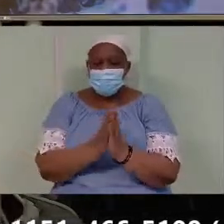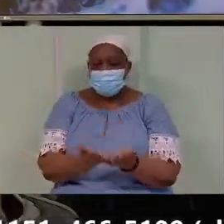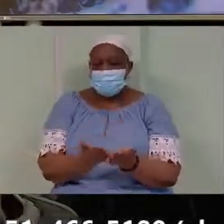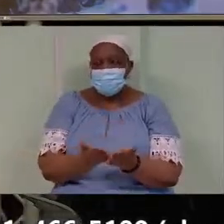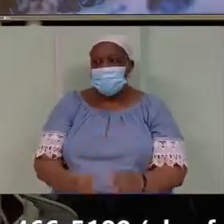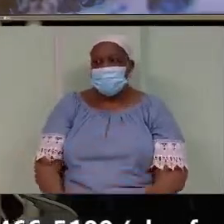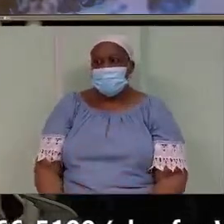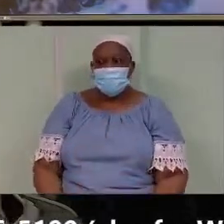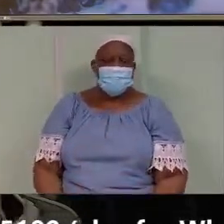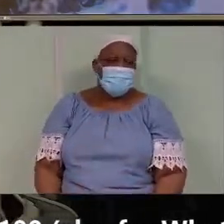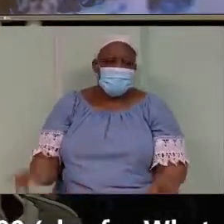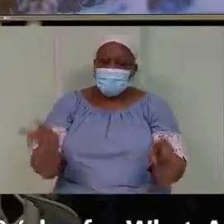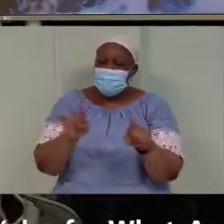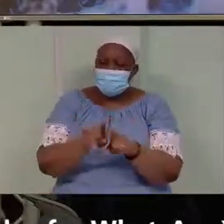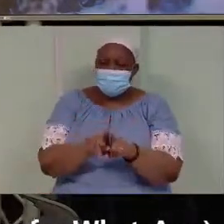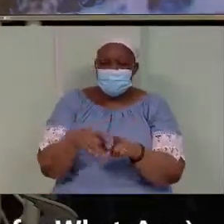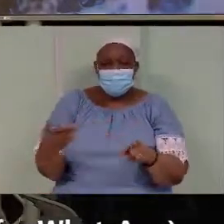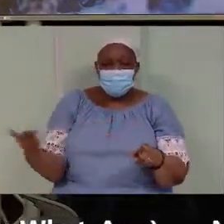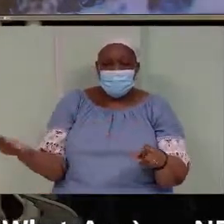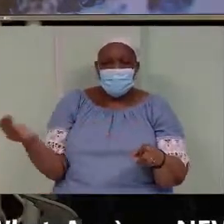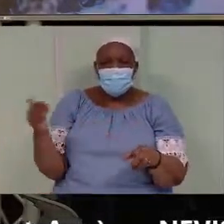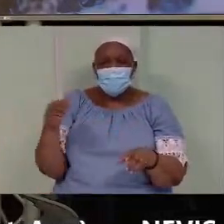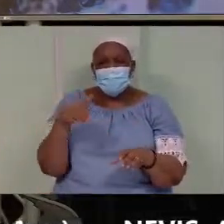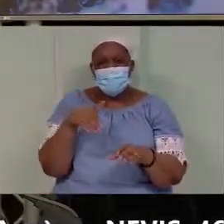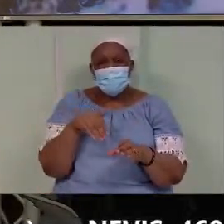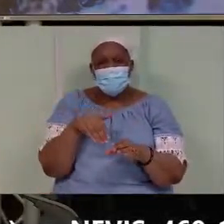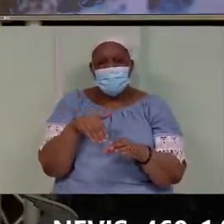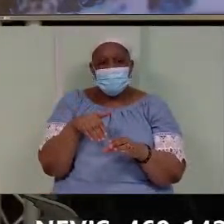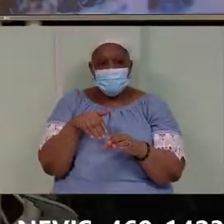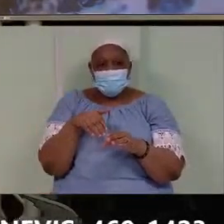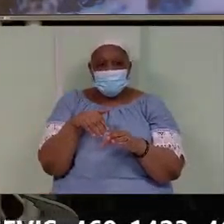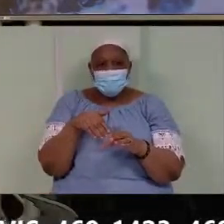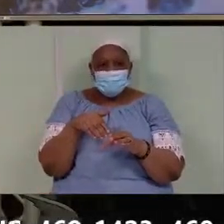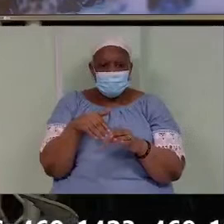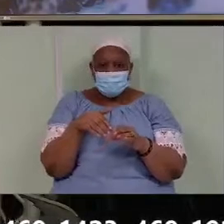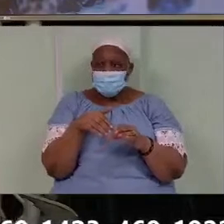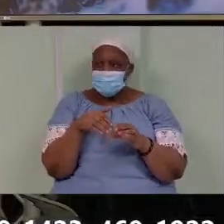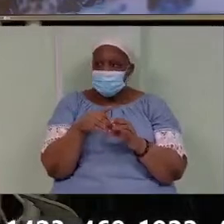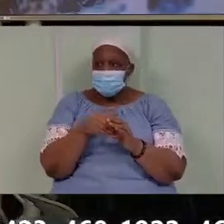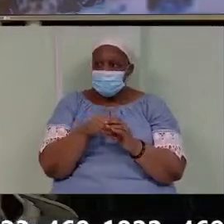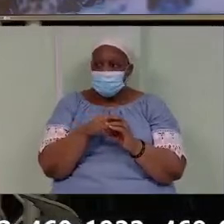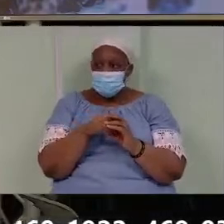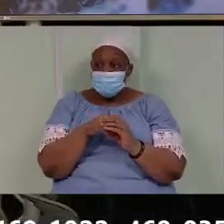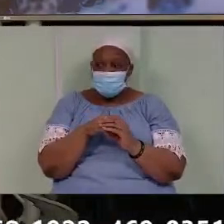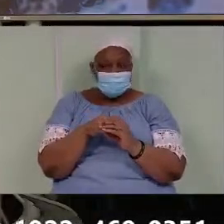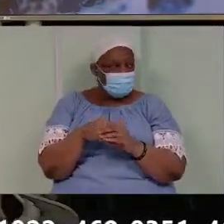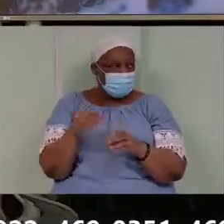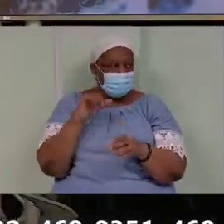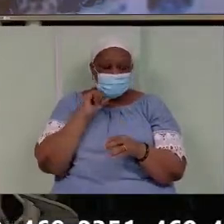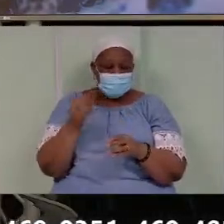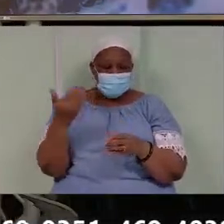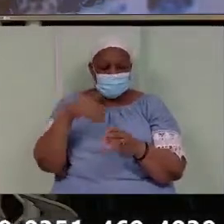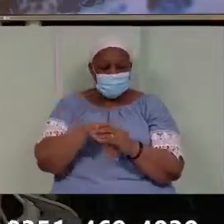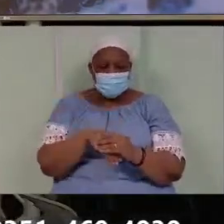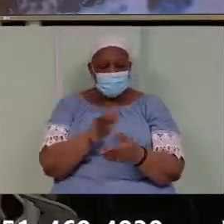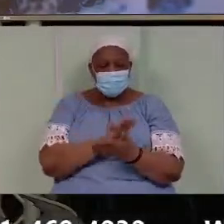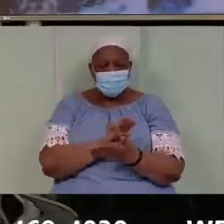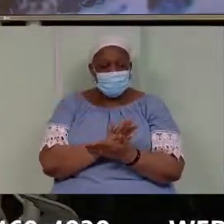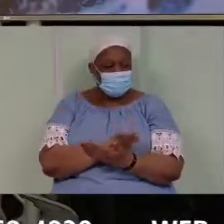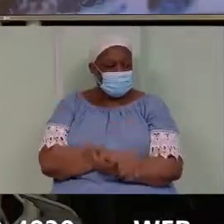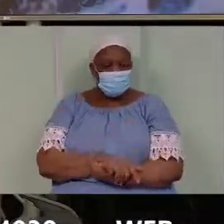applies if somebody is showing strong symptoms of the COVID-19, they would not be allowed in.